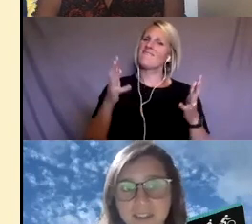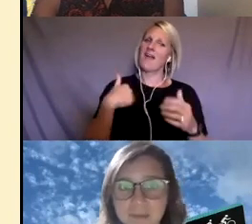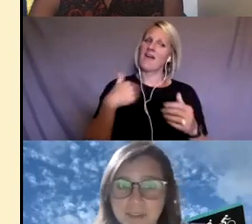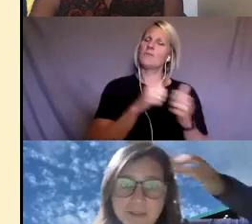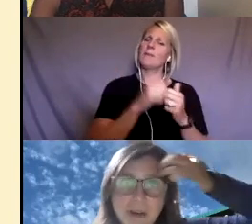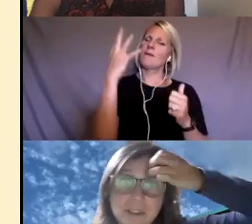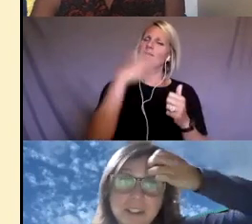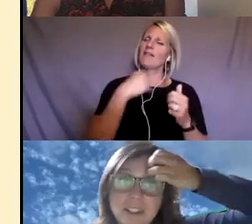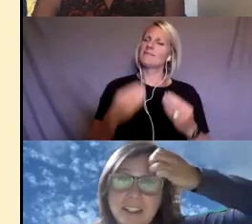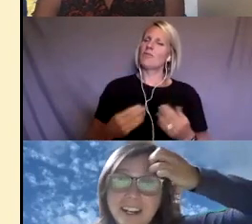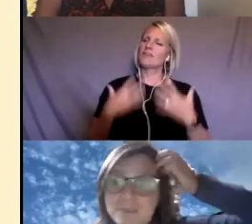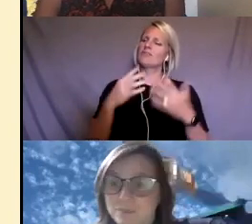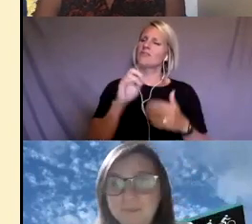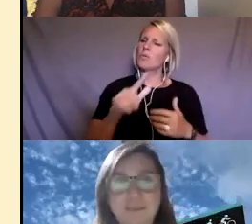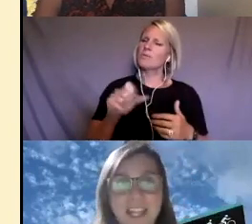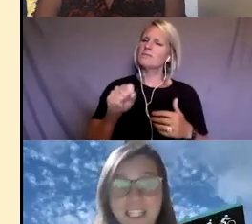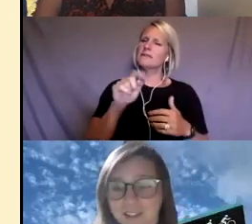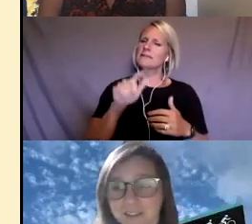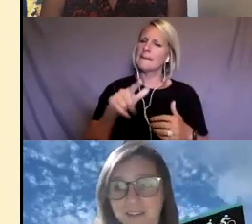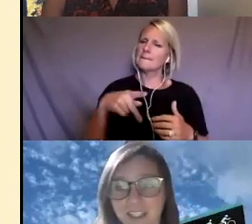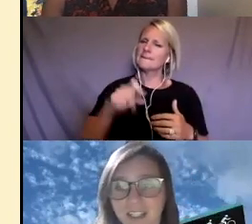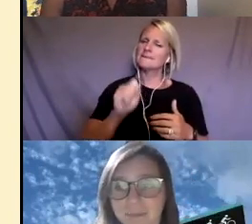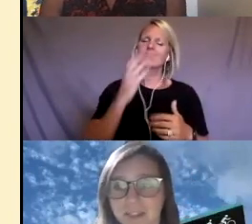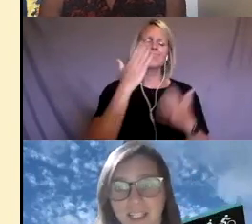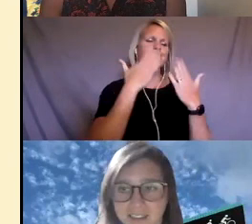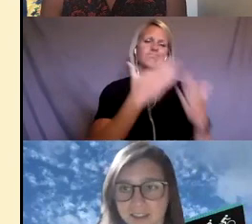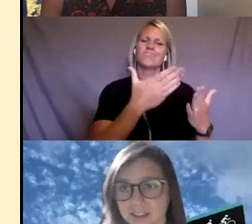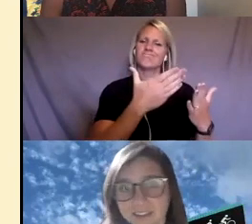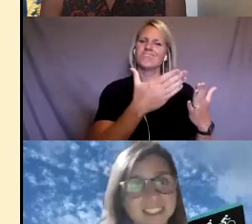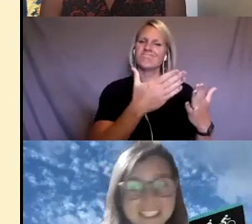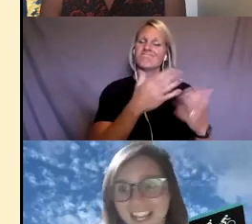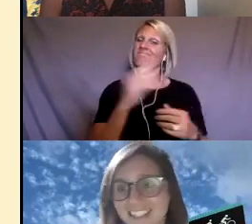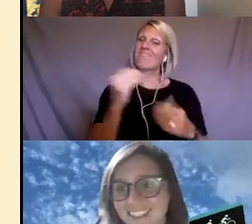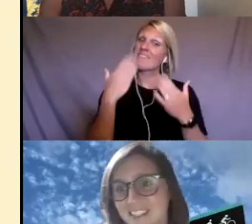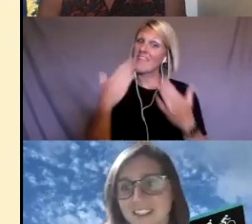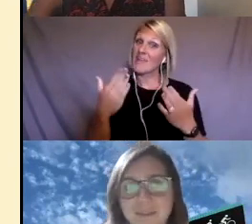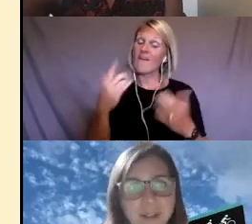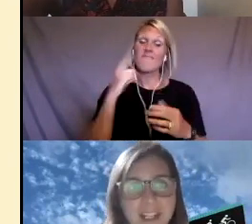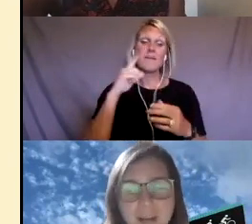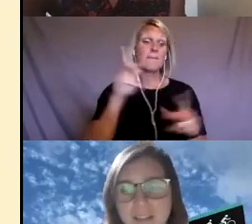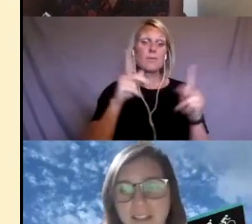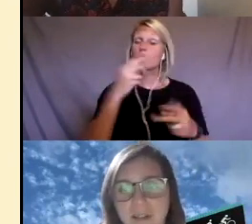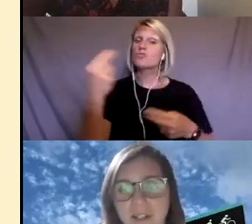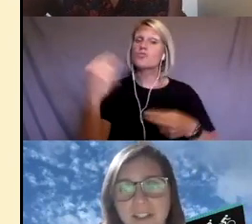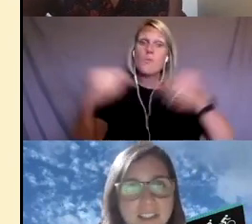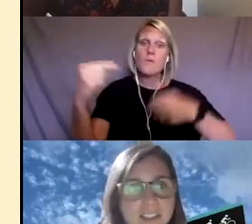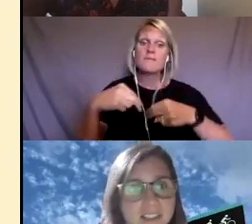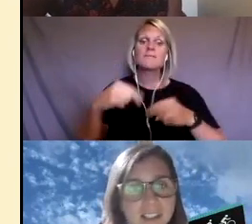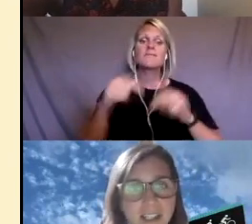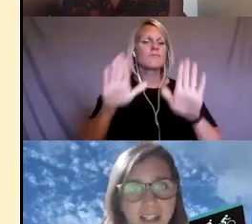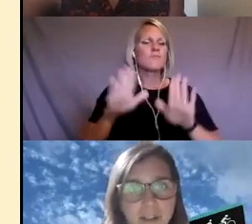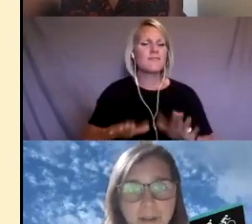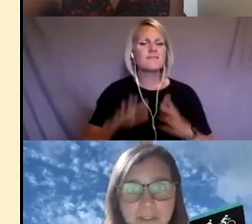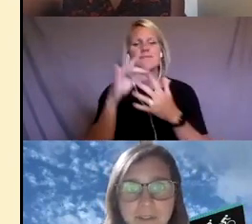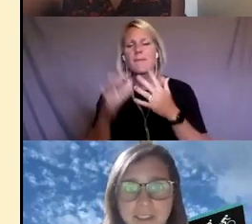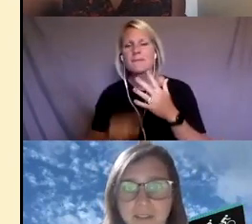tools and tips throughout. Thank you. And thanks to the attendees, great comments and questions. And